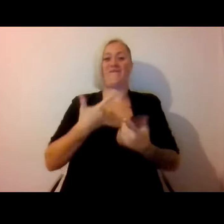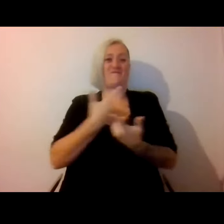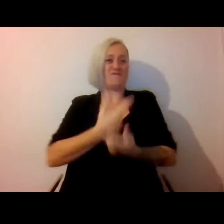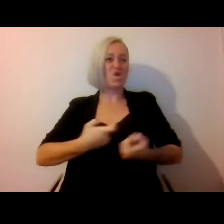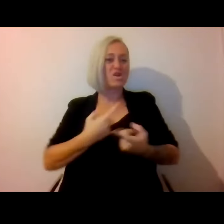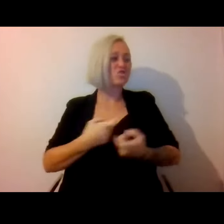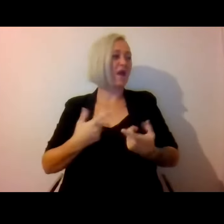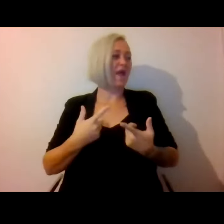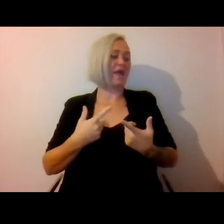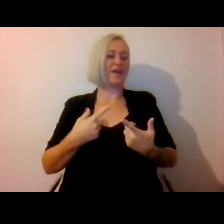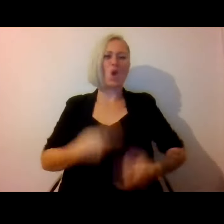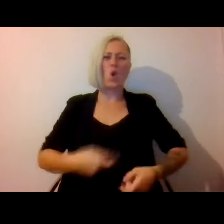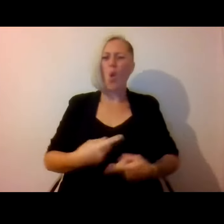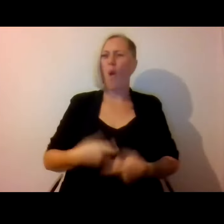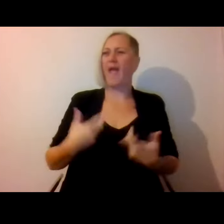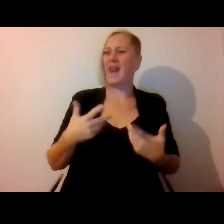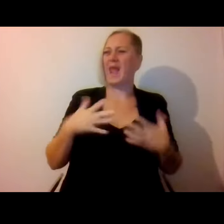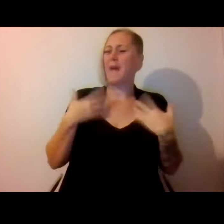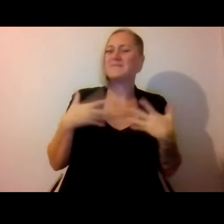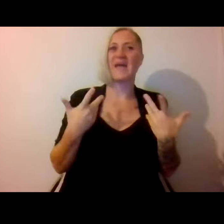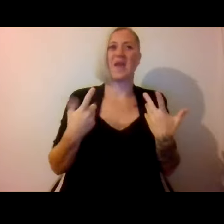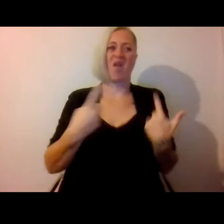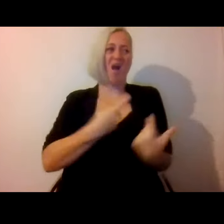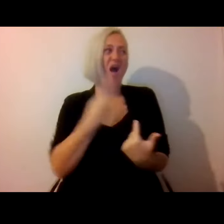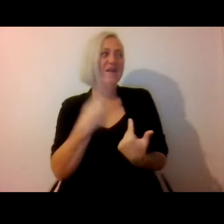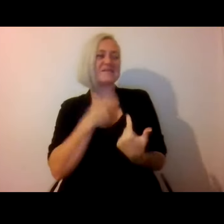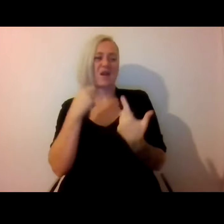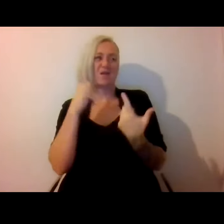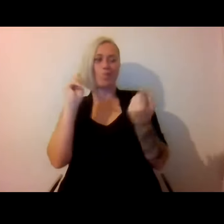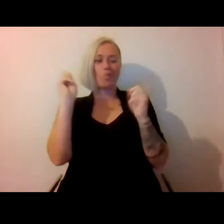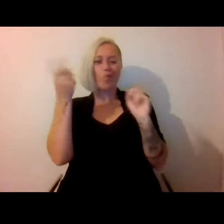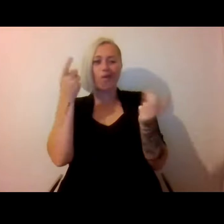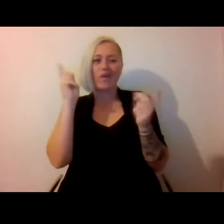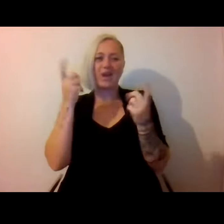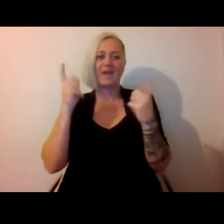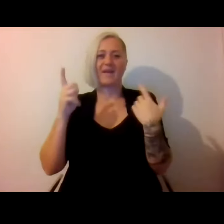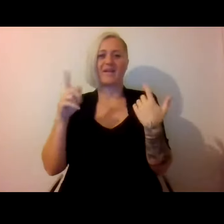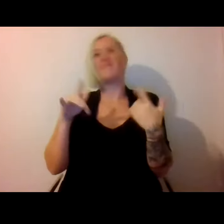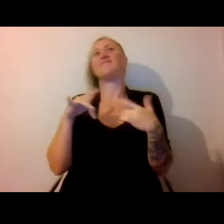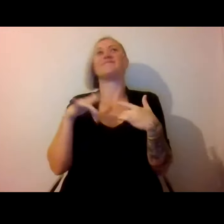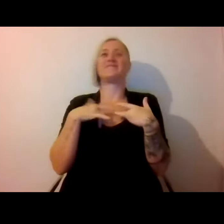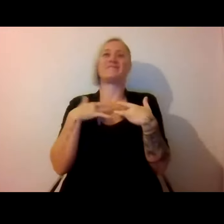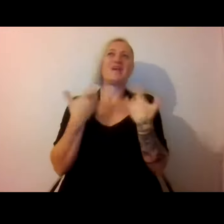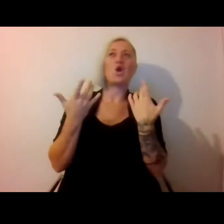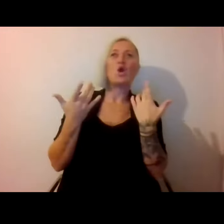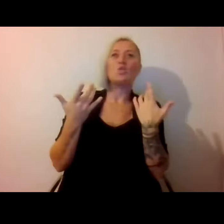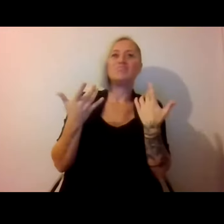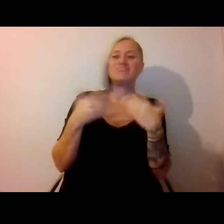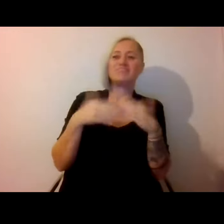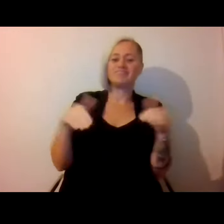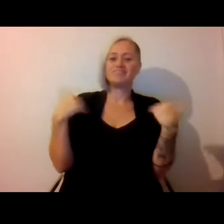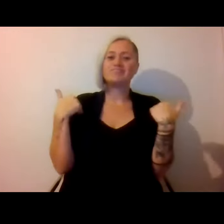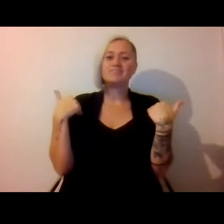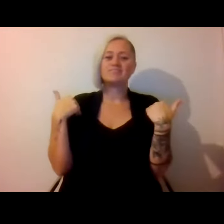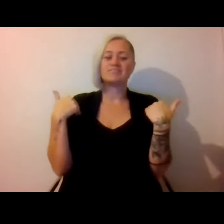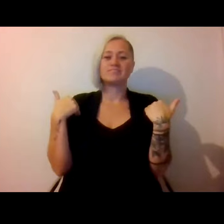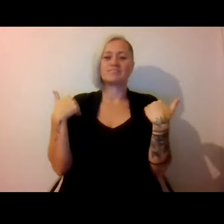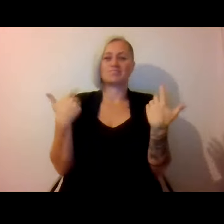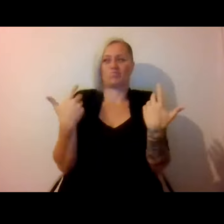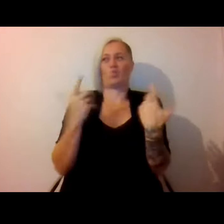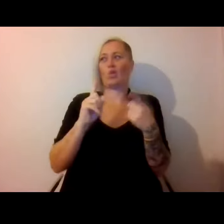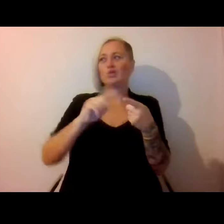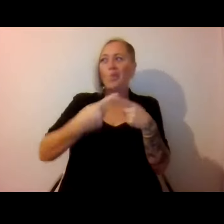upset, isolated, worried, or feel a sense of resignation and futility. They'll go, what's the point?